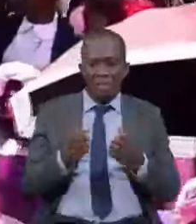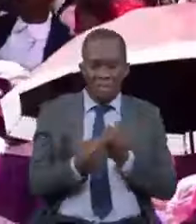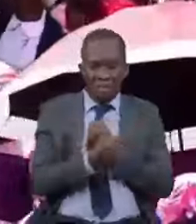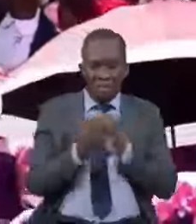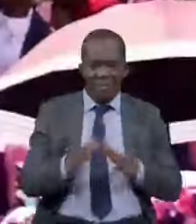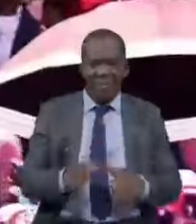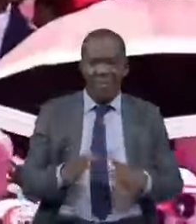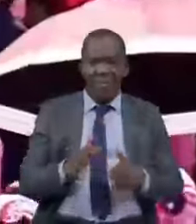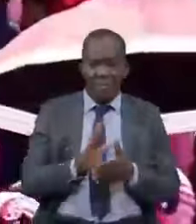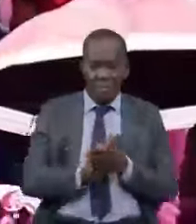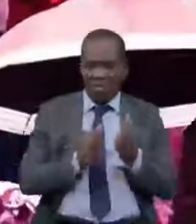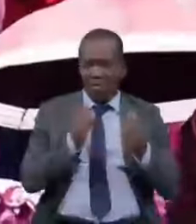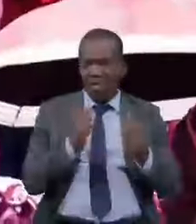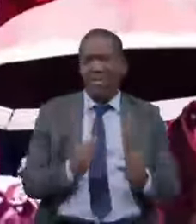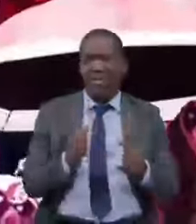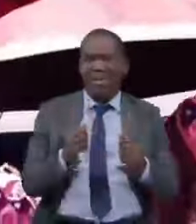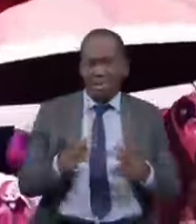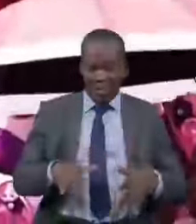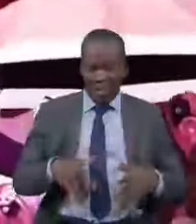spiritual confidence.